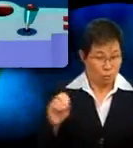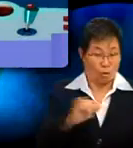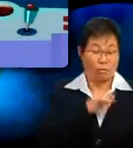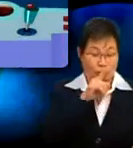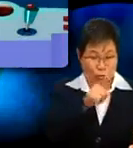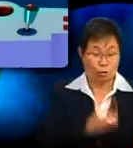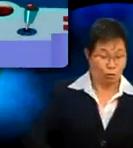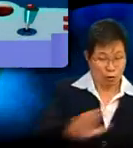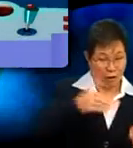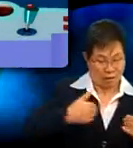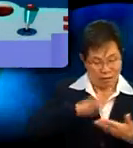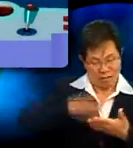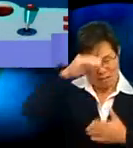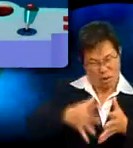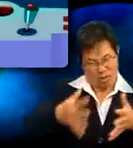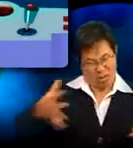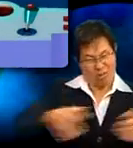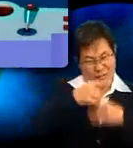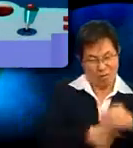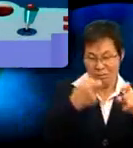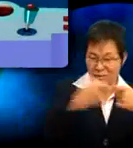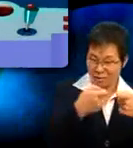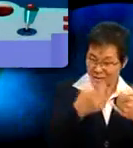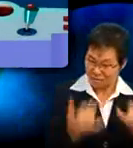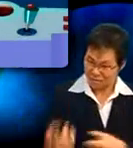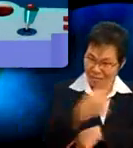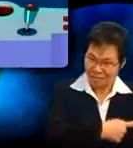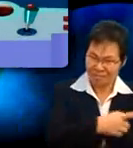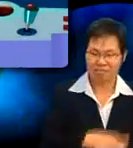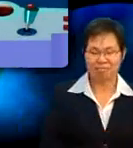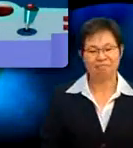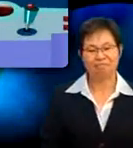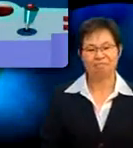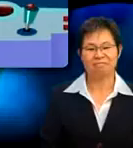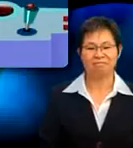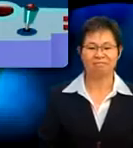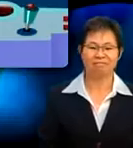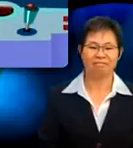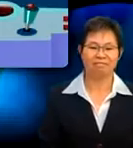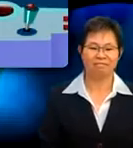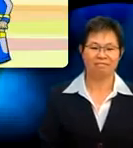So, I'm sure that you have learned quite a lot about electricity today.